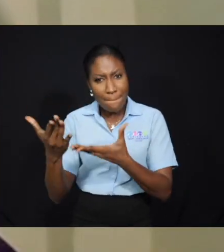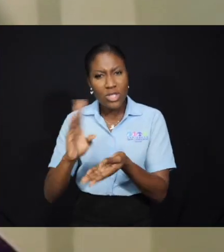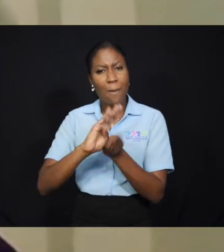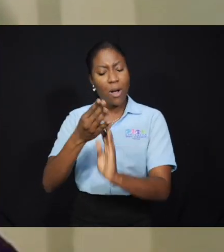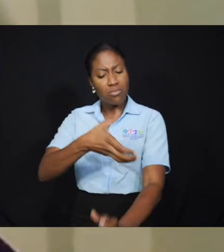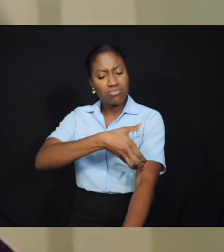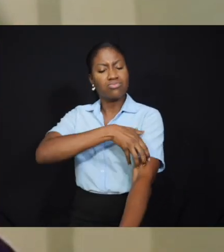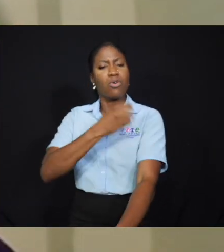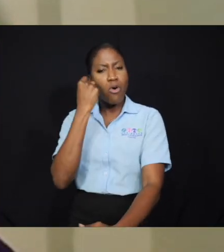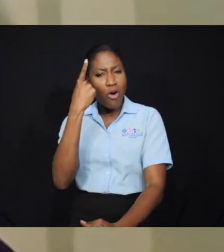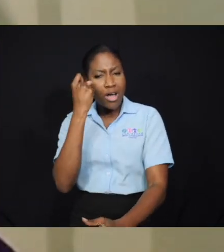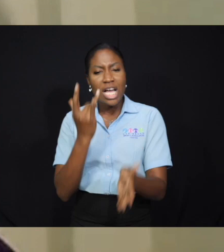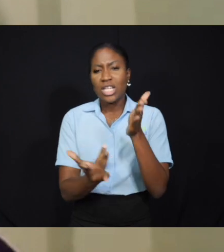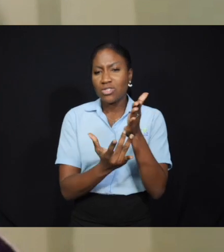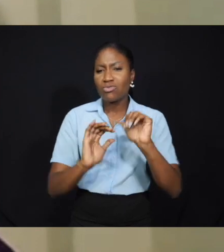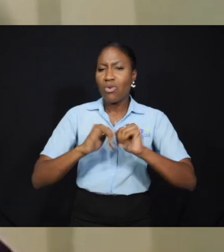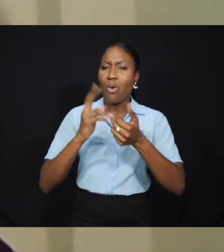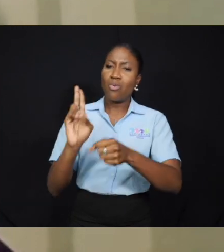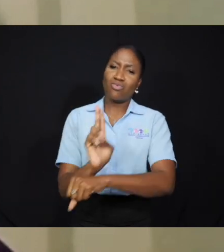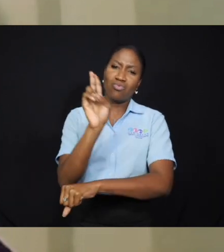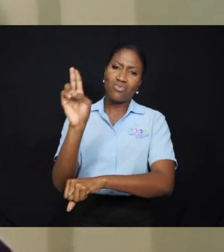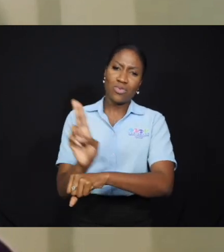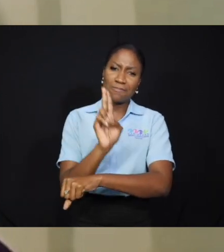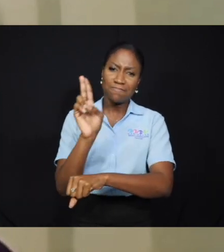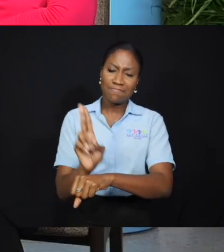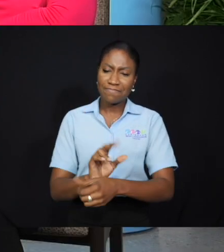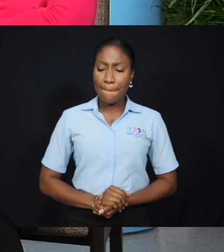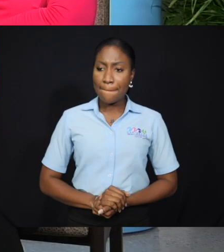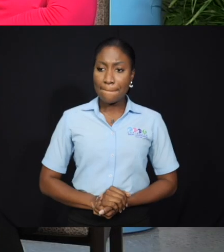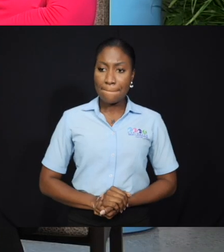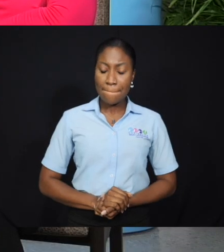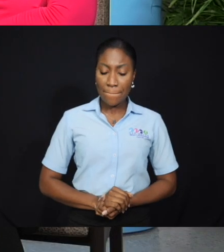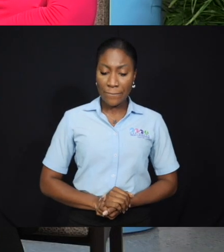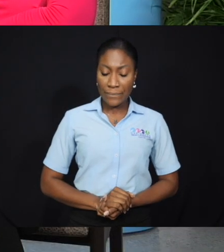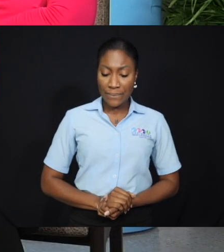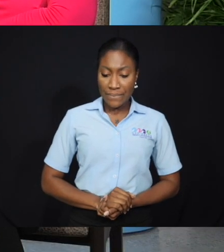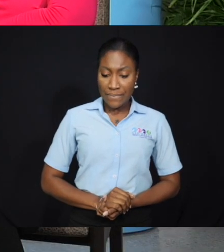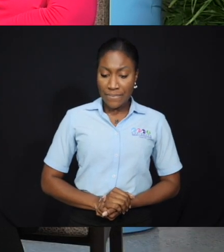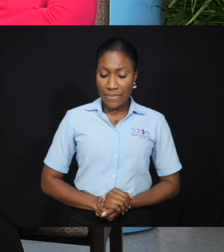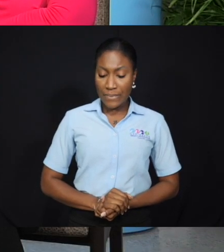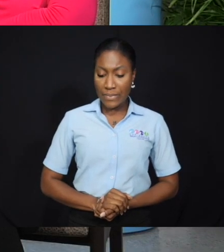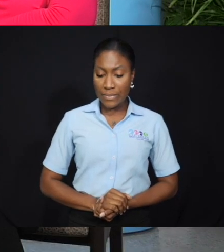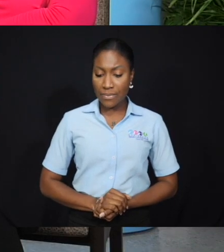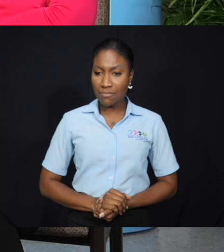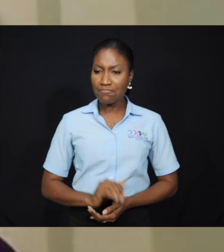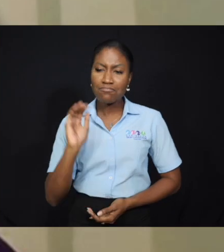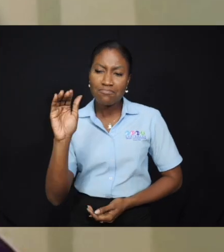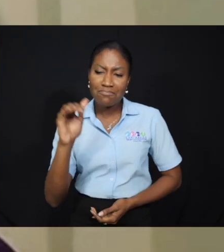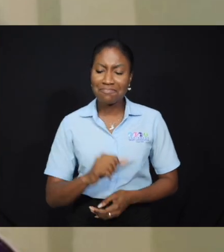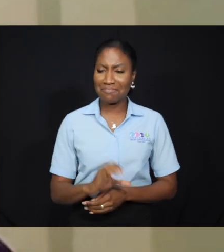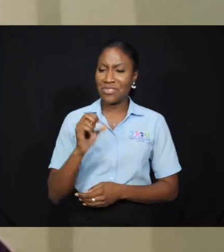case, our seniors, with information to empower them to be digitally literate. Tell us a little bit about the atmosphere during